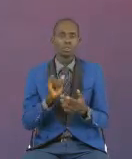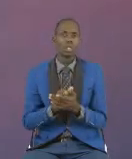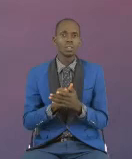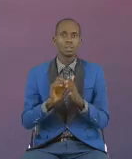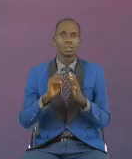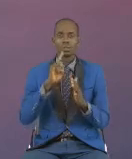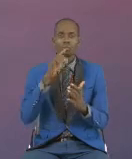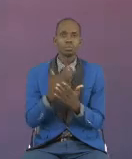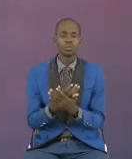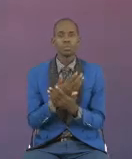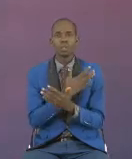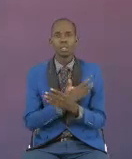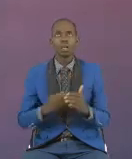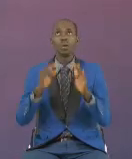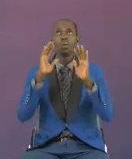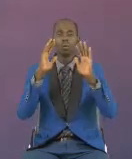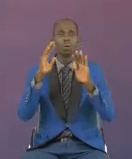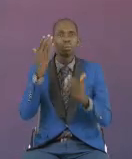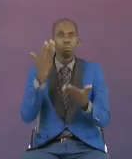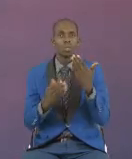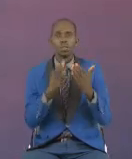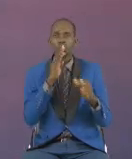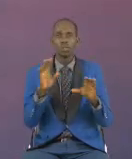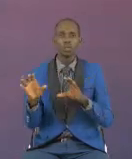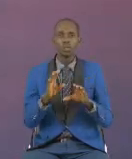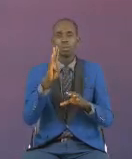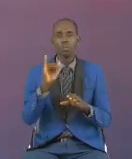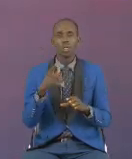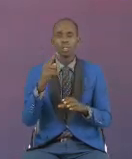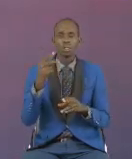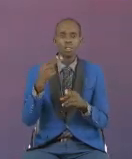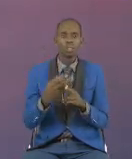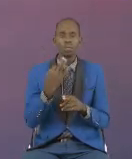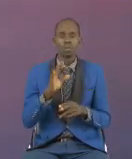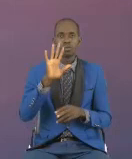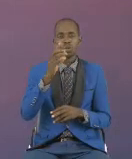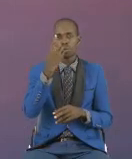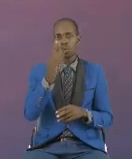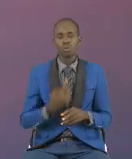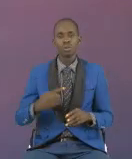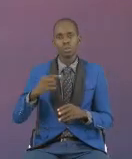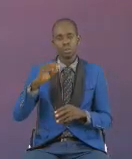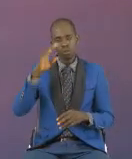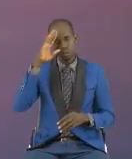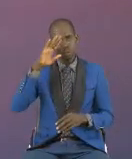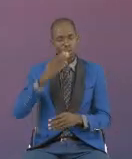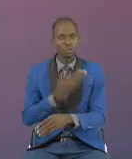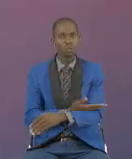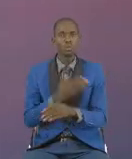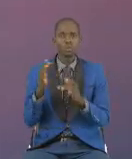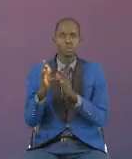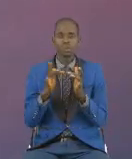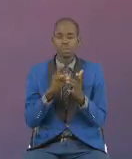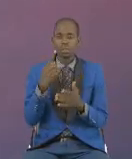be done by the name of thy holy child Jesus. The name of Jesus.